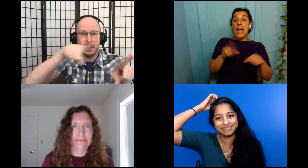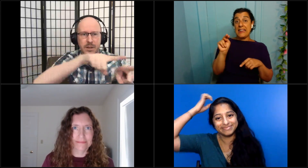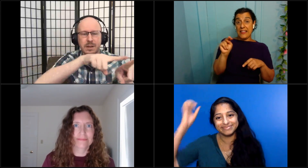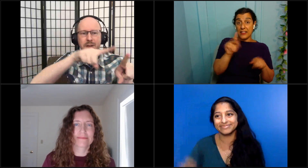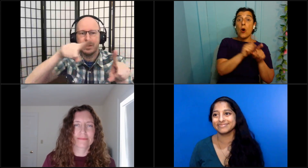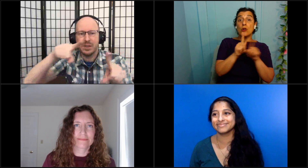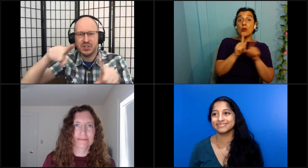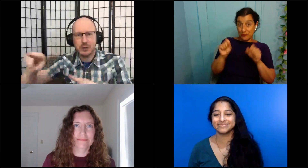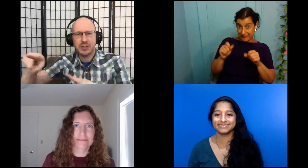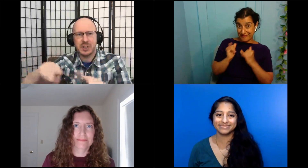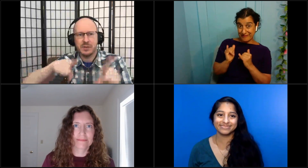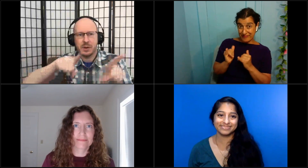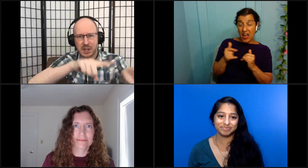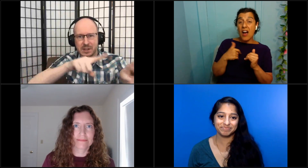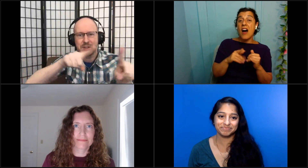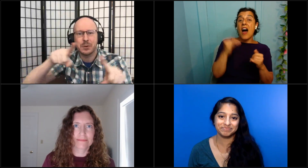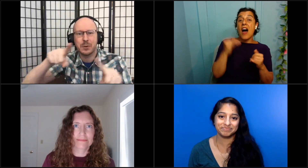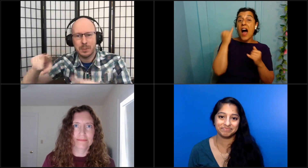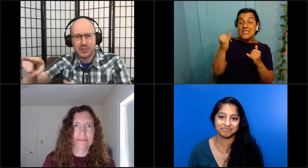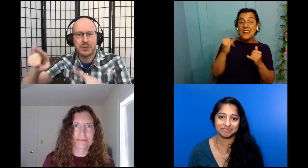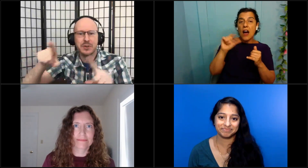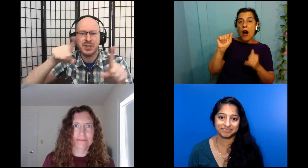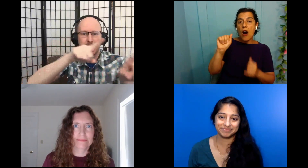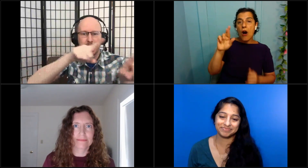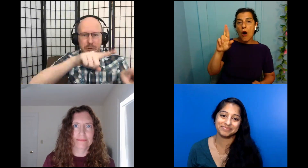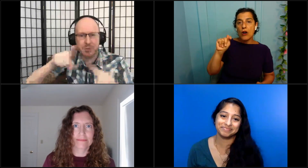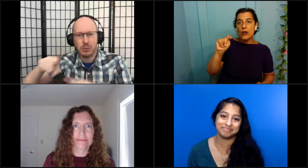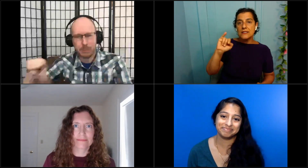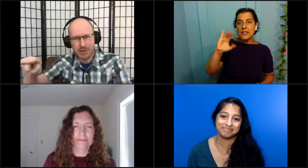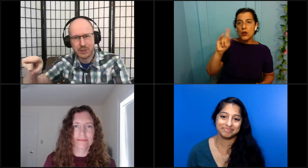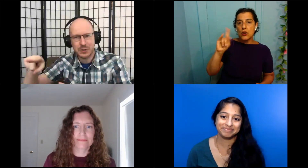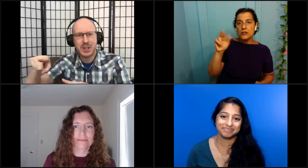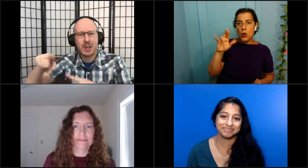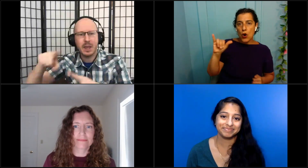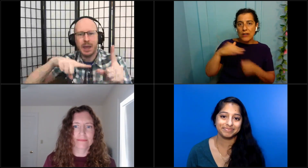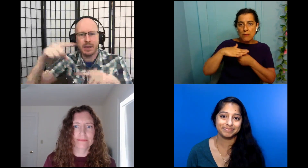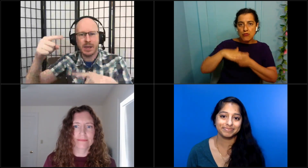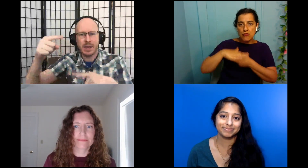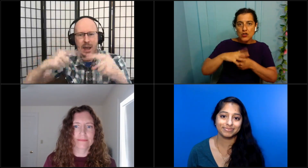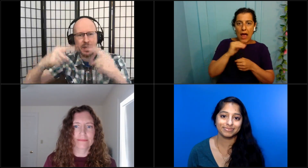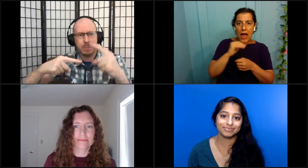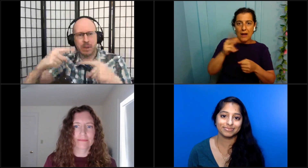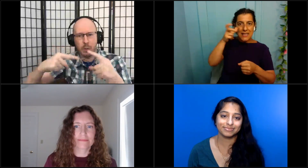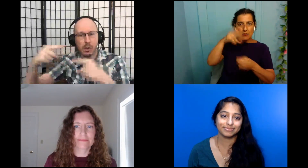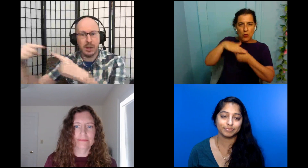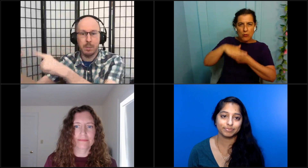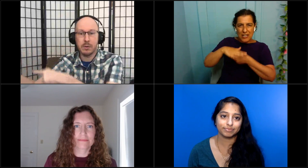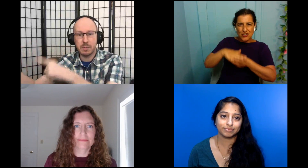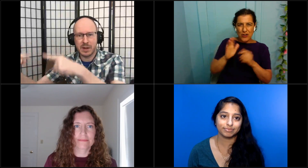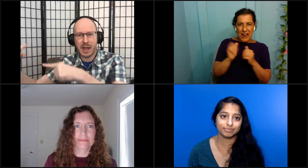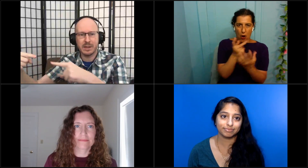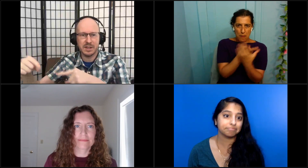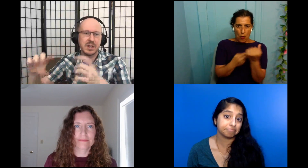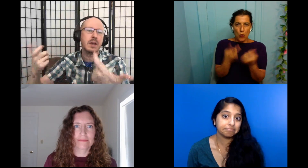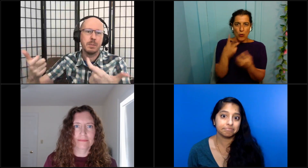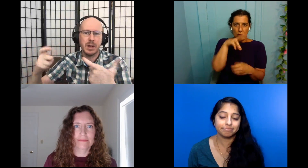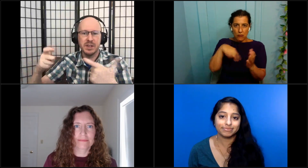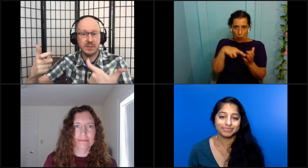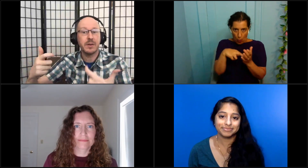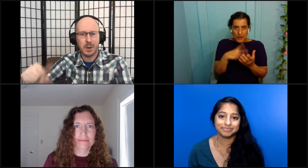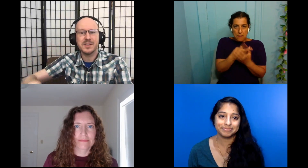tie in these notions of articulatory pressures and perceptual pressures and how they play a role in both